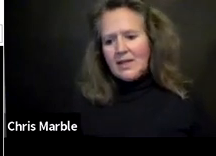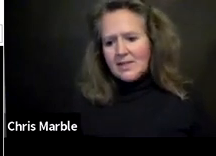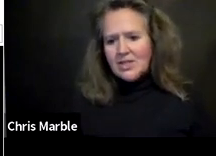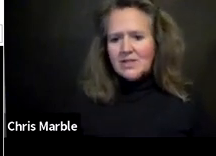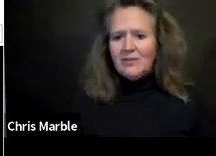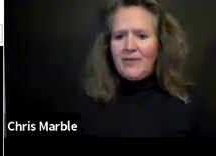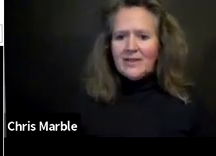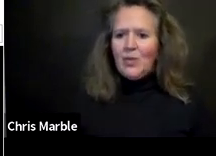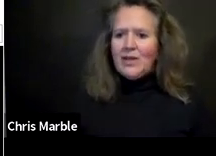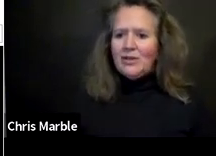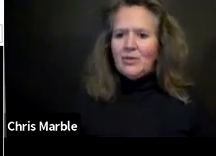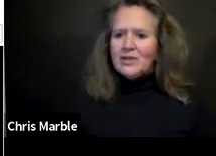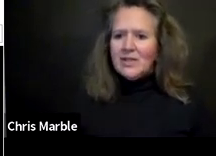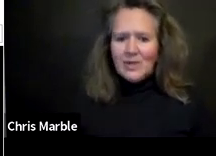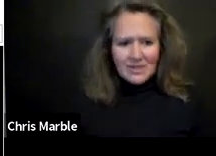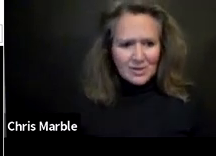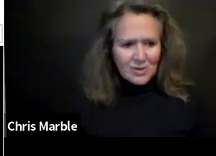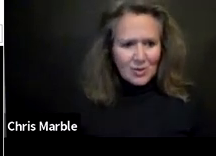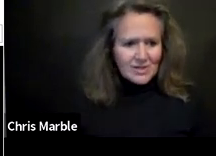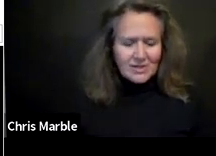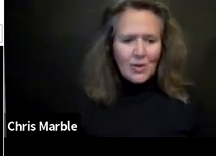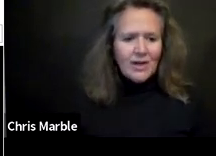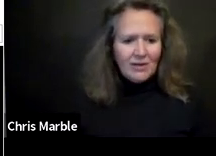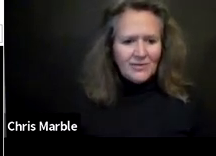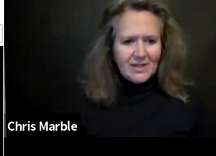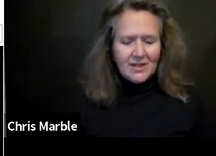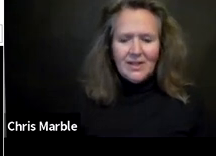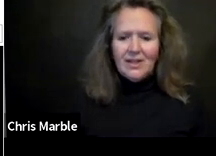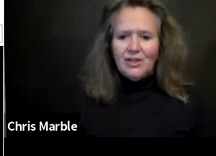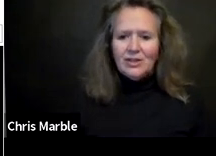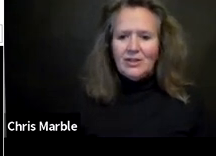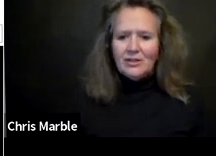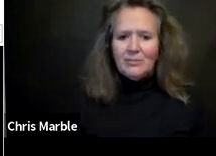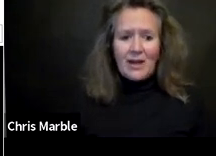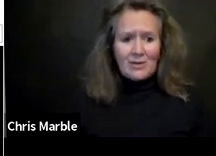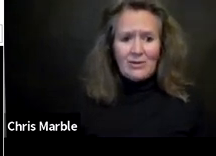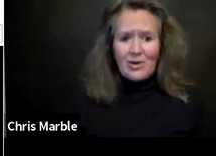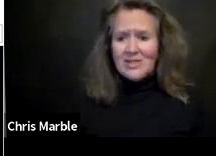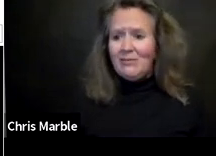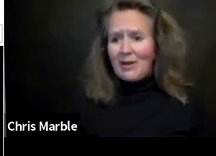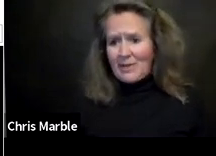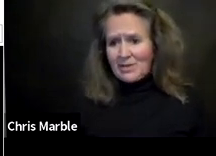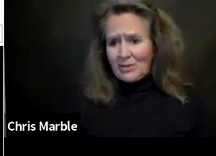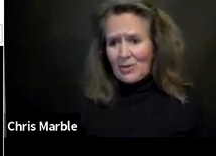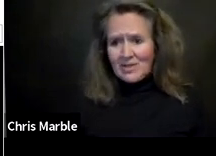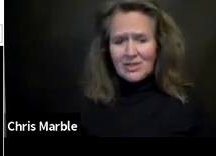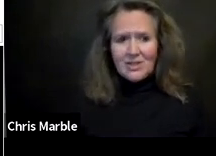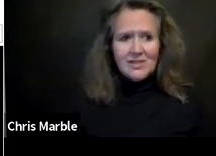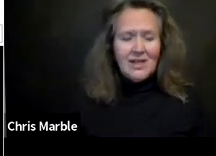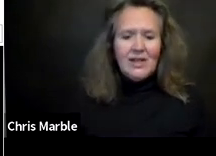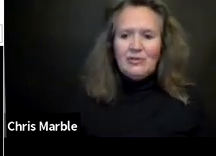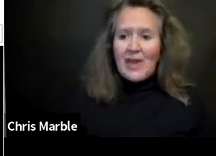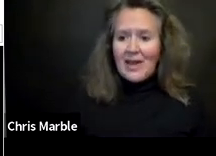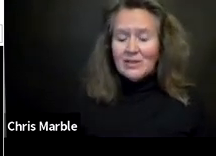In addition to the fact that when you're in retail stores, quite often you'll hear background noise, environmental noise,